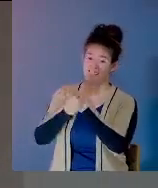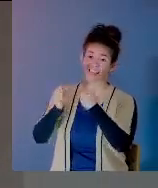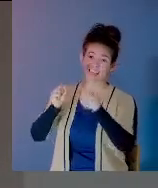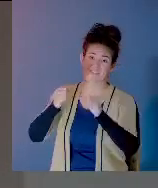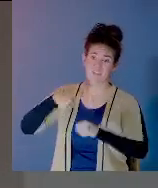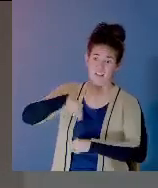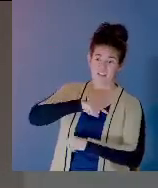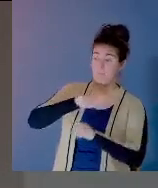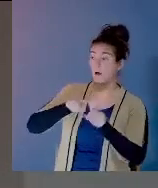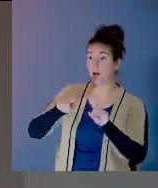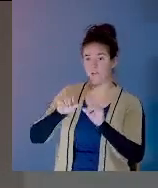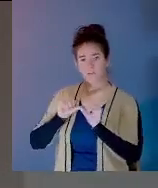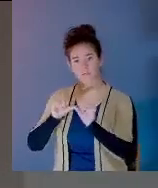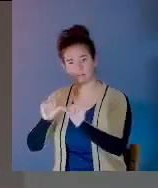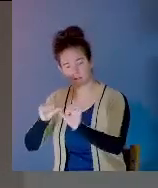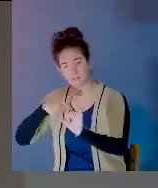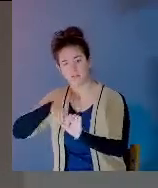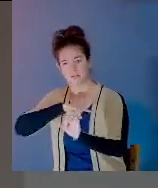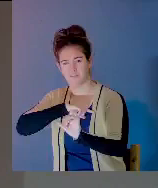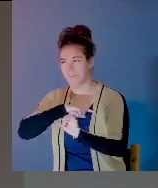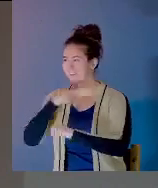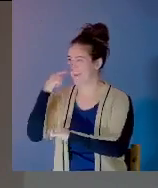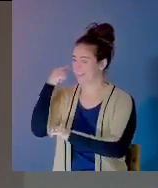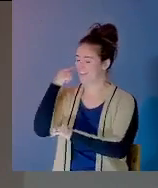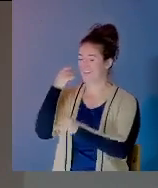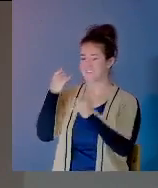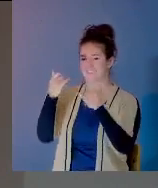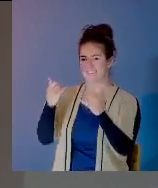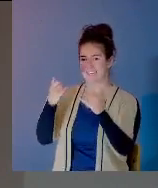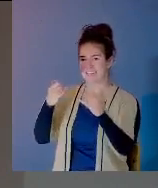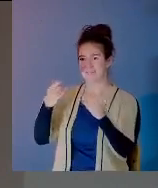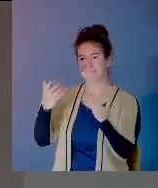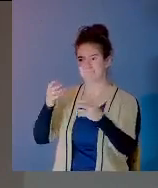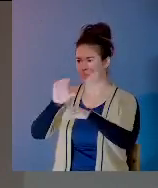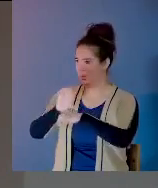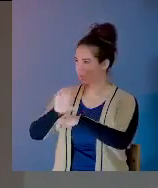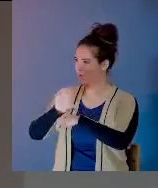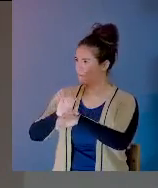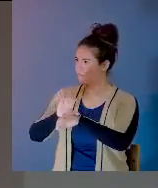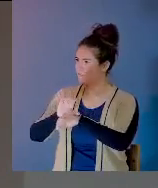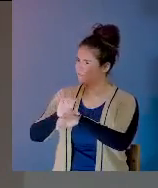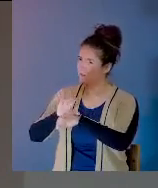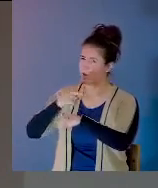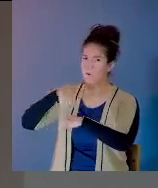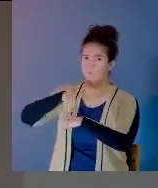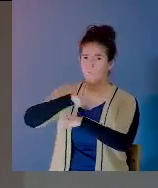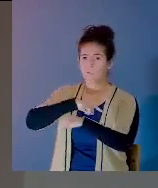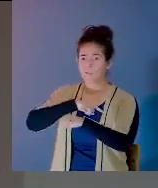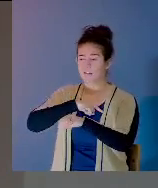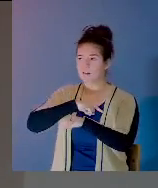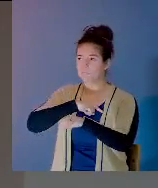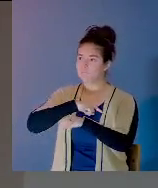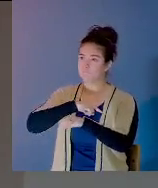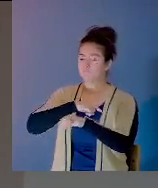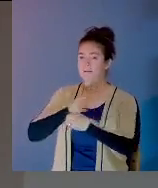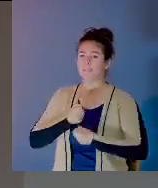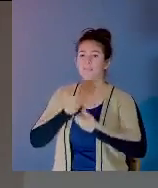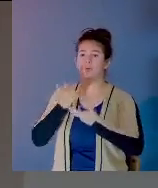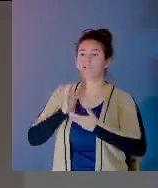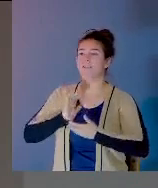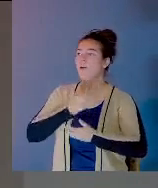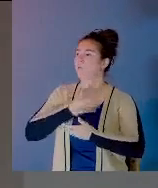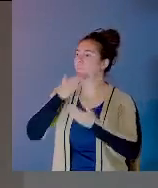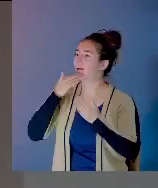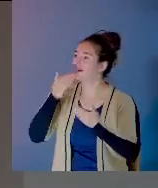we would do this morning as a church, as we express our gratitude, is just to give you guys an opportunity as well to come up here